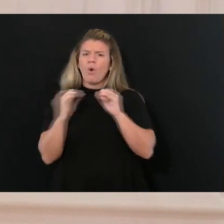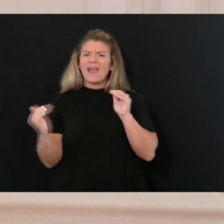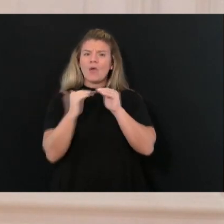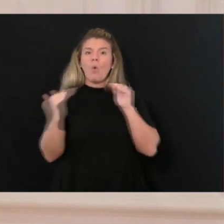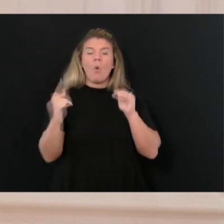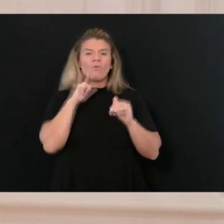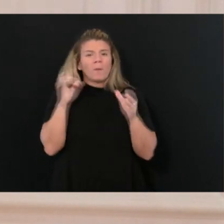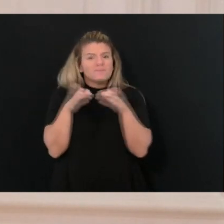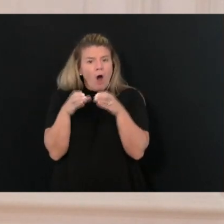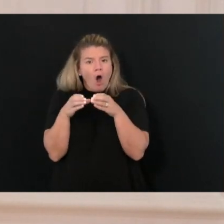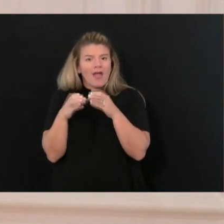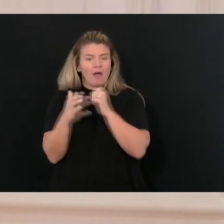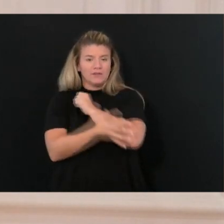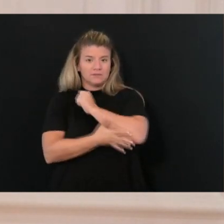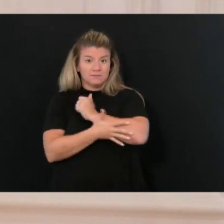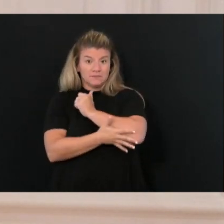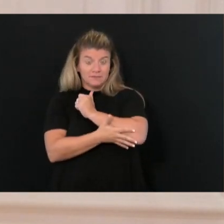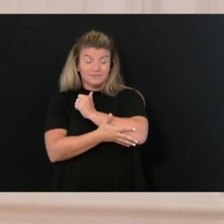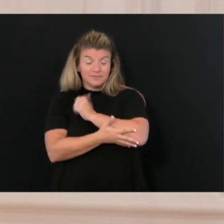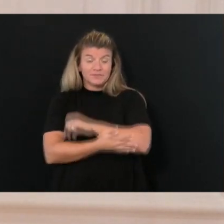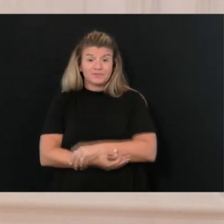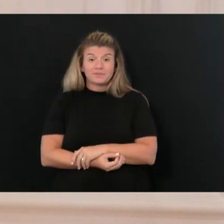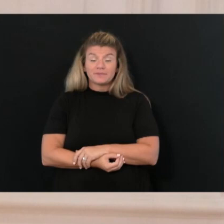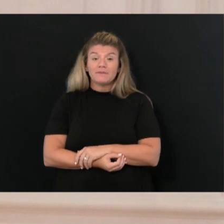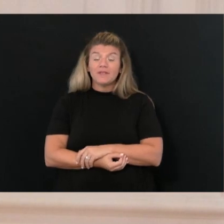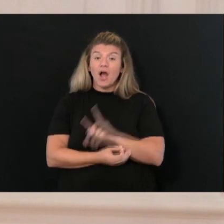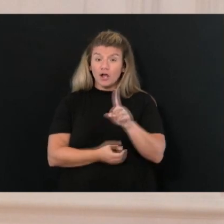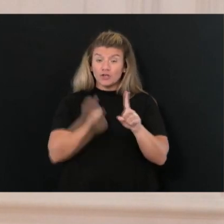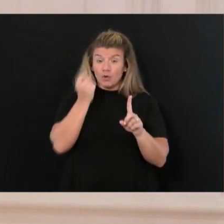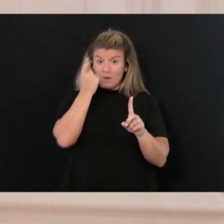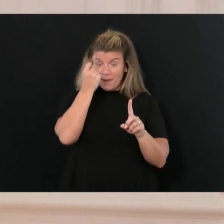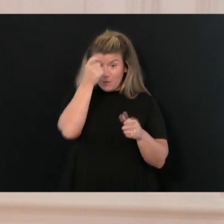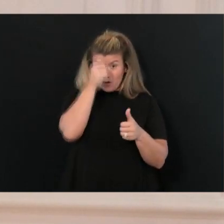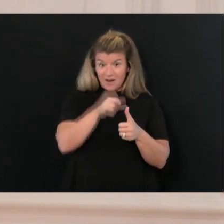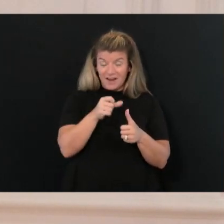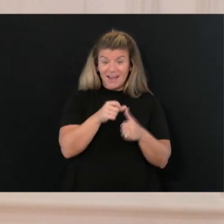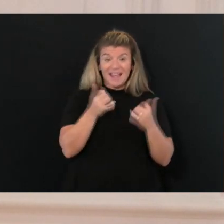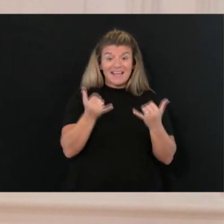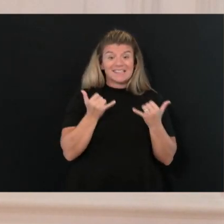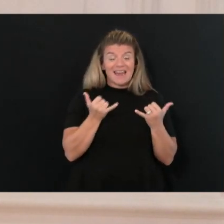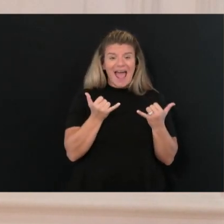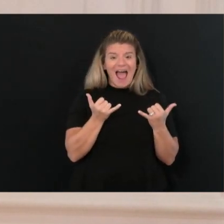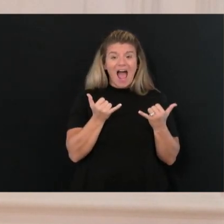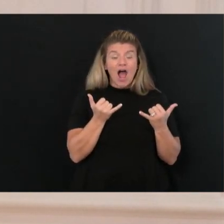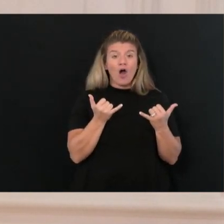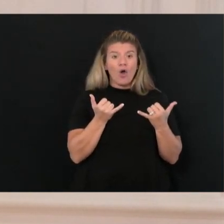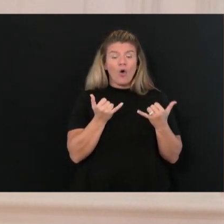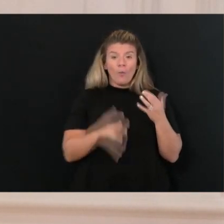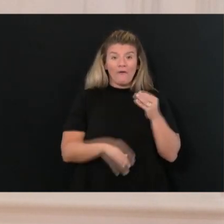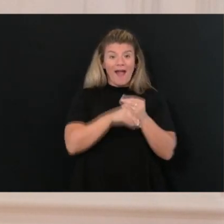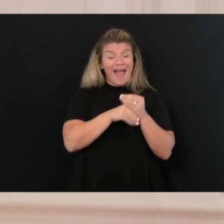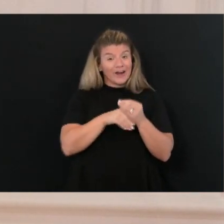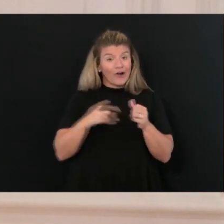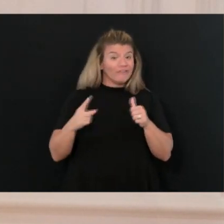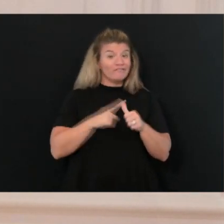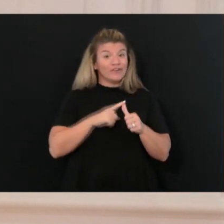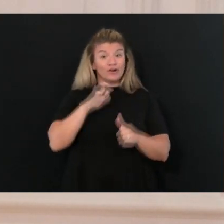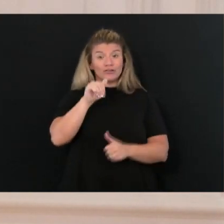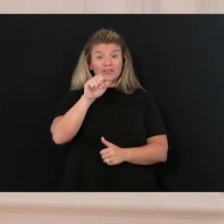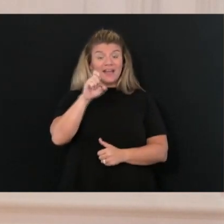is really important, is we have our first case of the multi-system inflammatory syndrome in children,